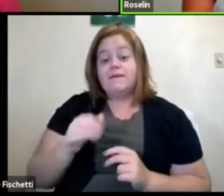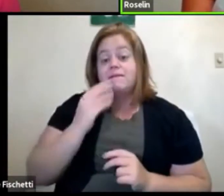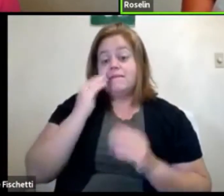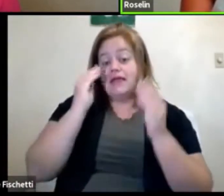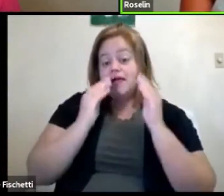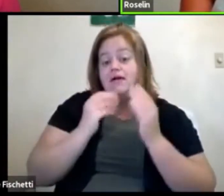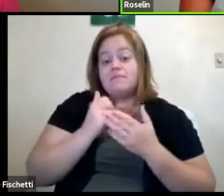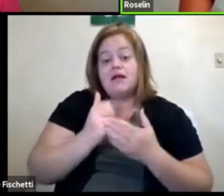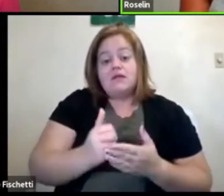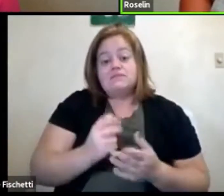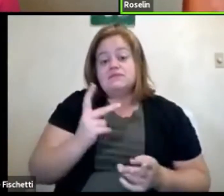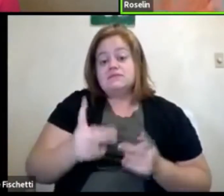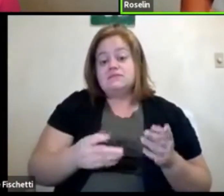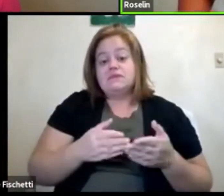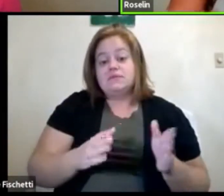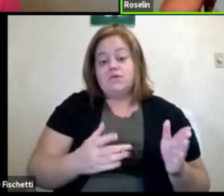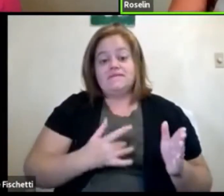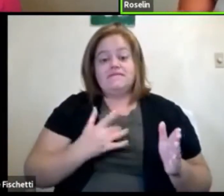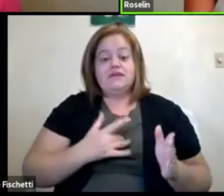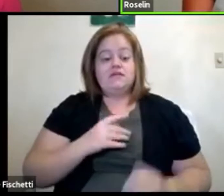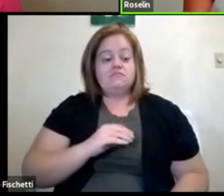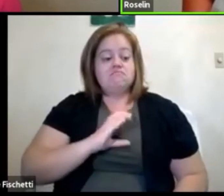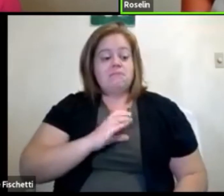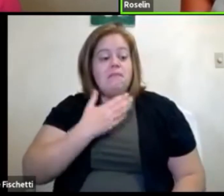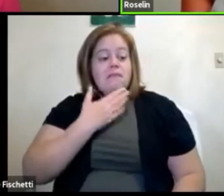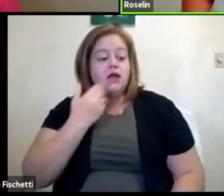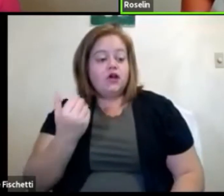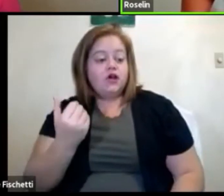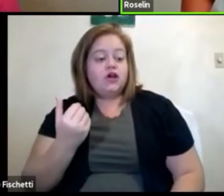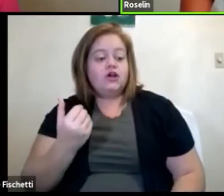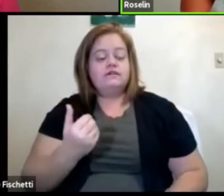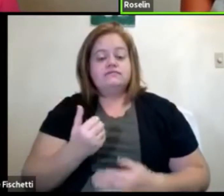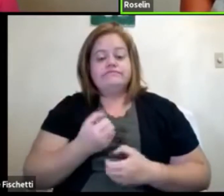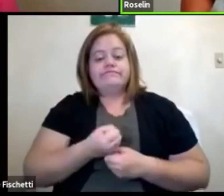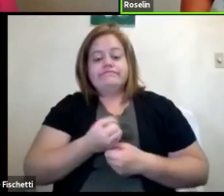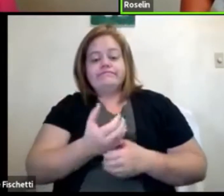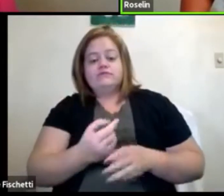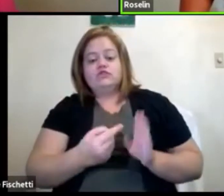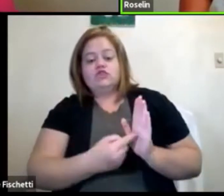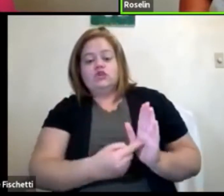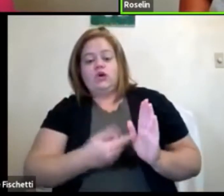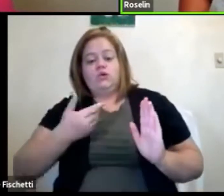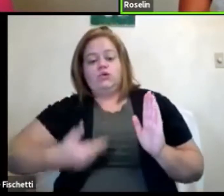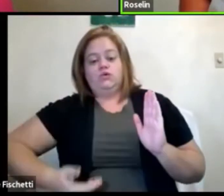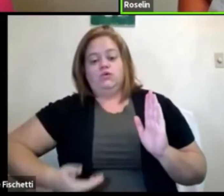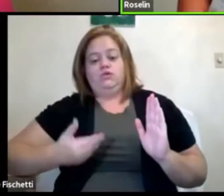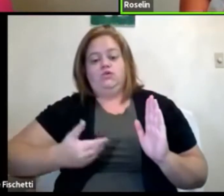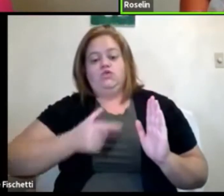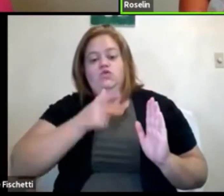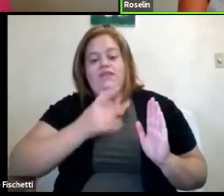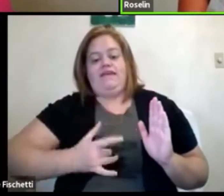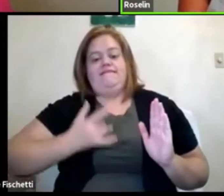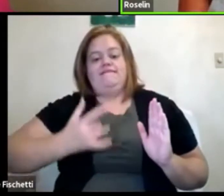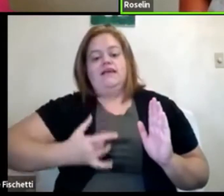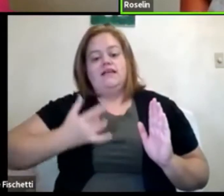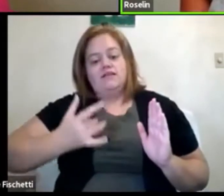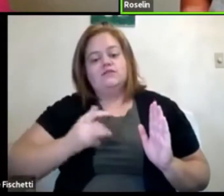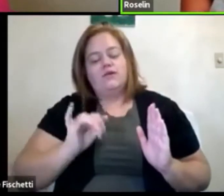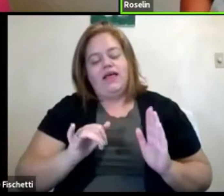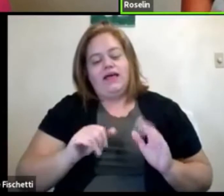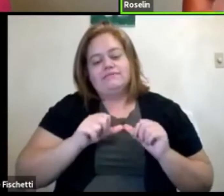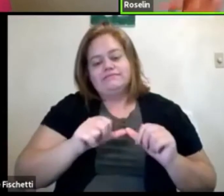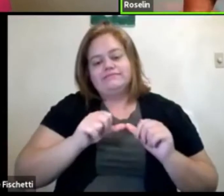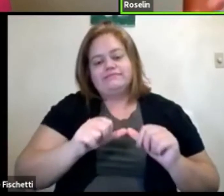just feel better or just express who they really feel they are. So that also keeps me going. So I keep